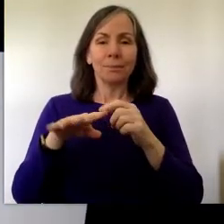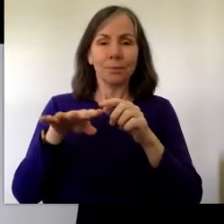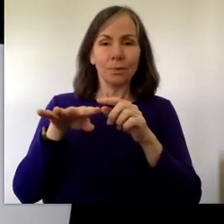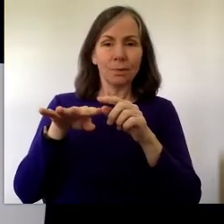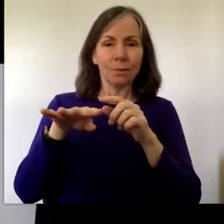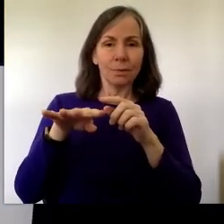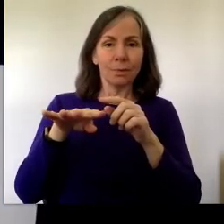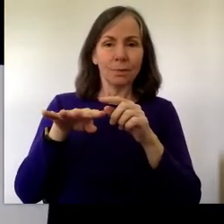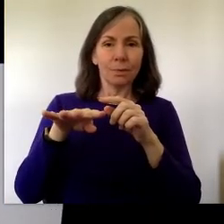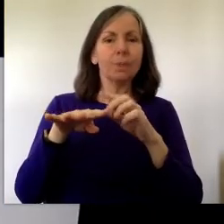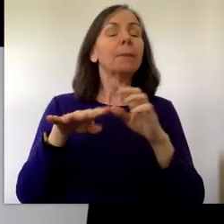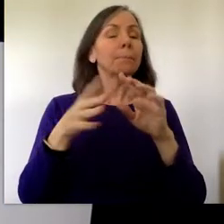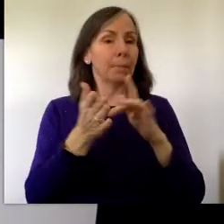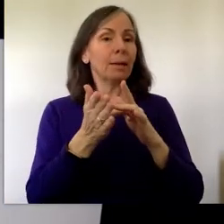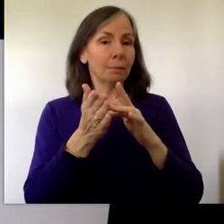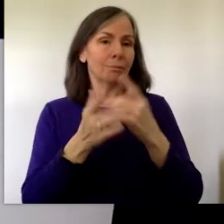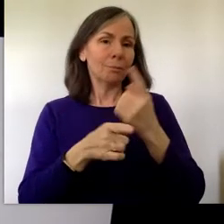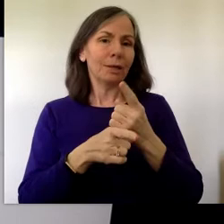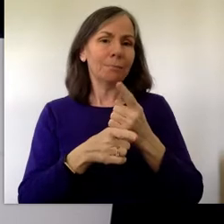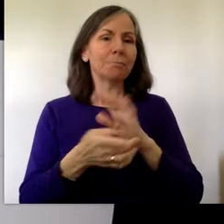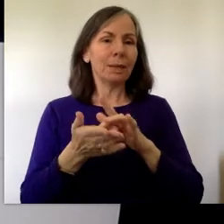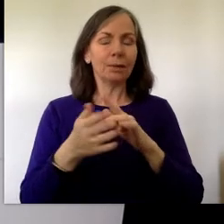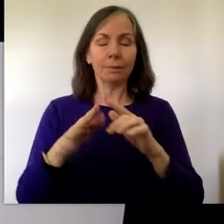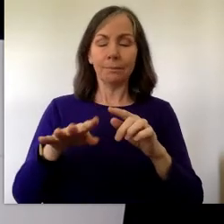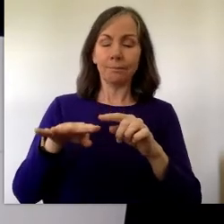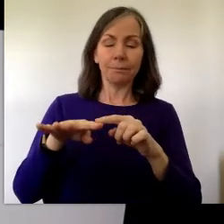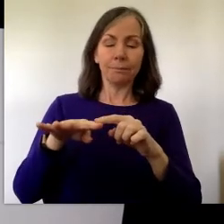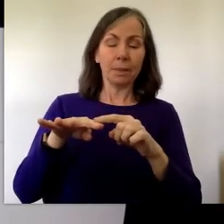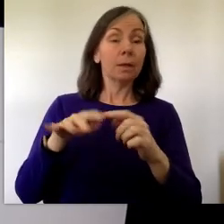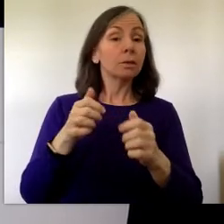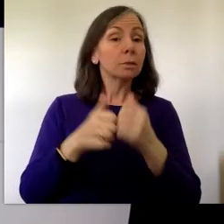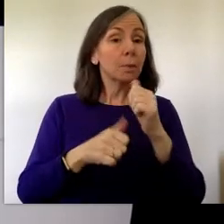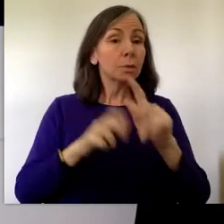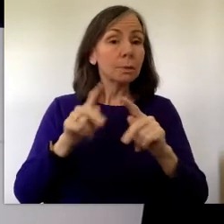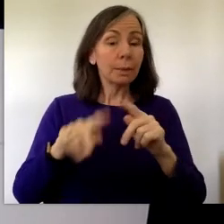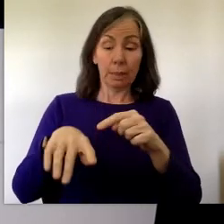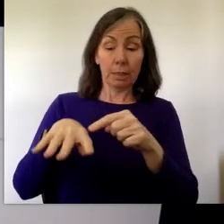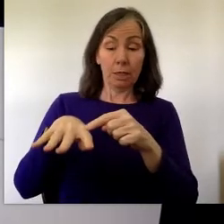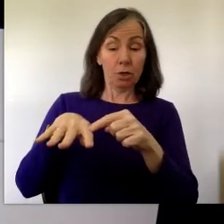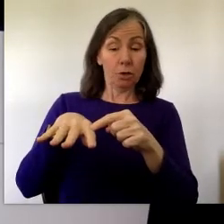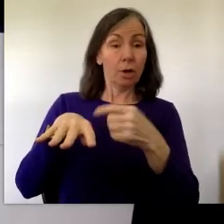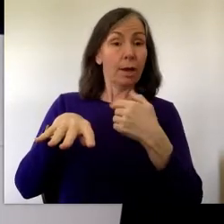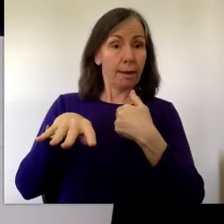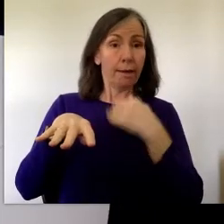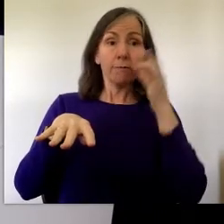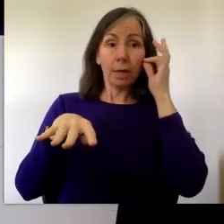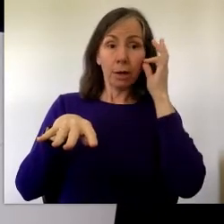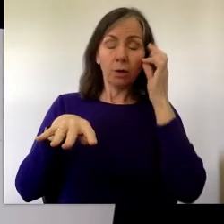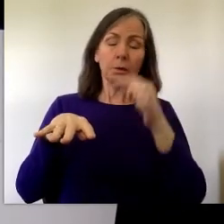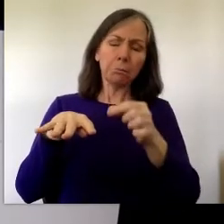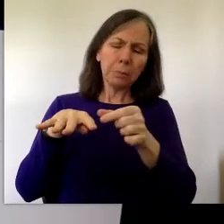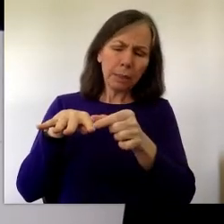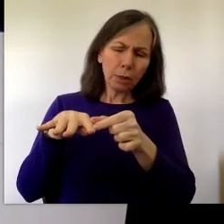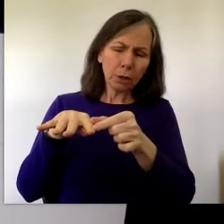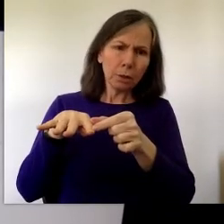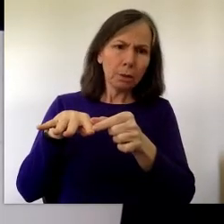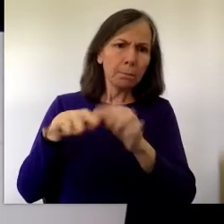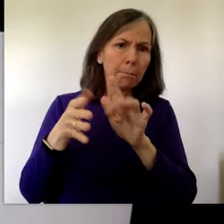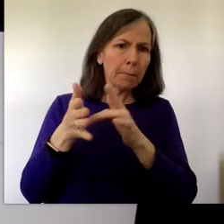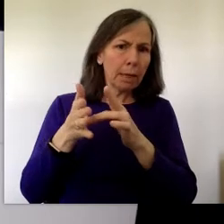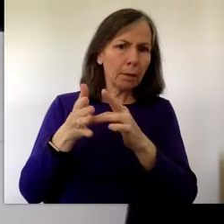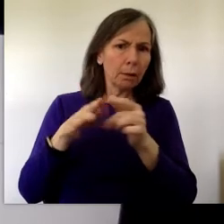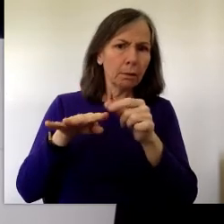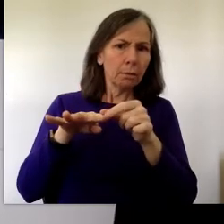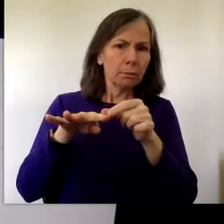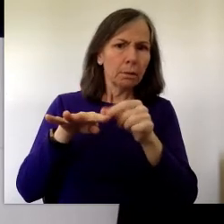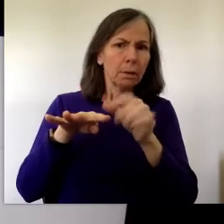that middle part between where the nail is and the bottom is what we're looking at. And even if you have just